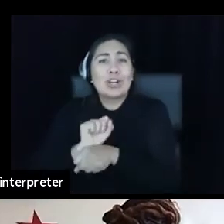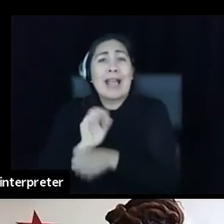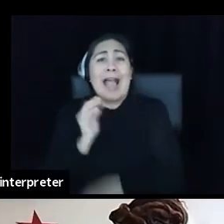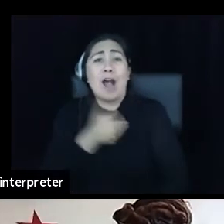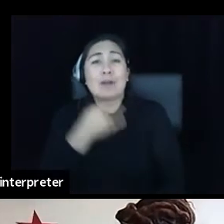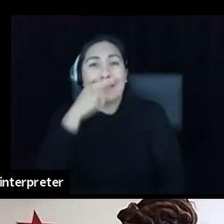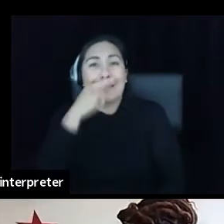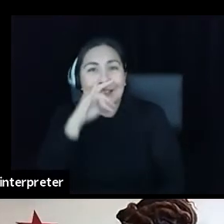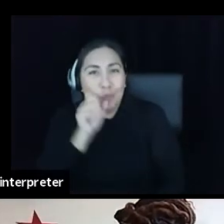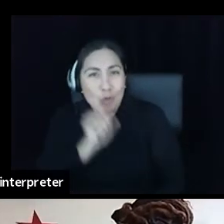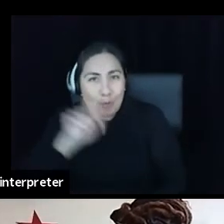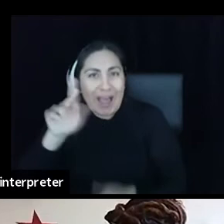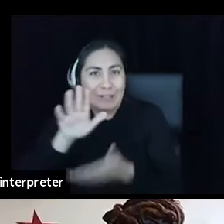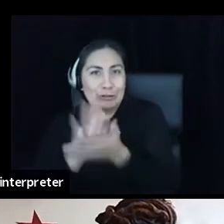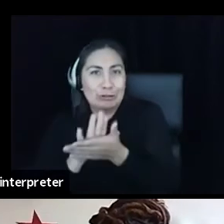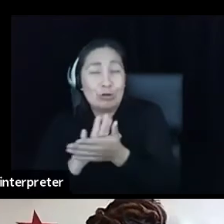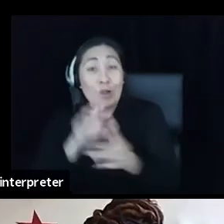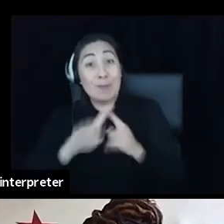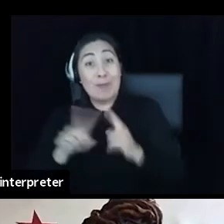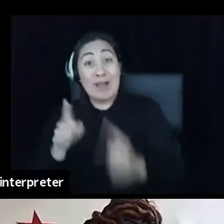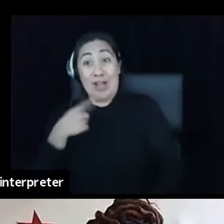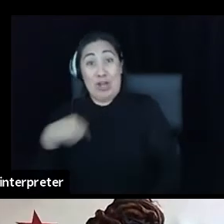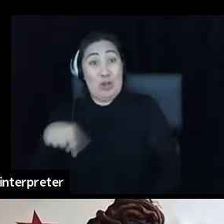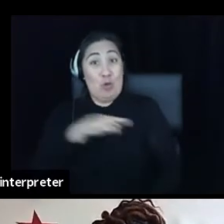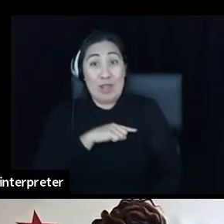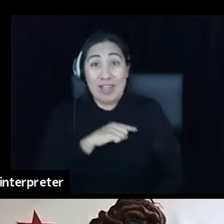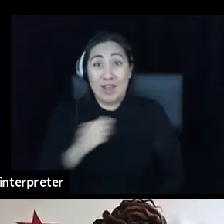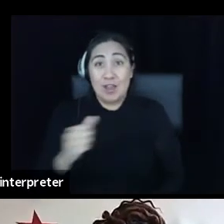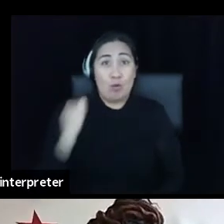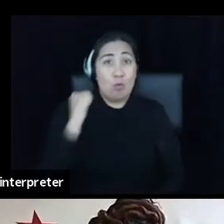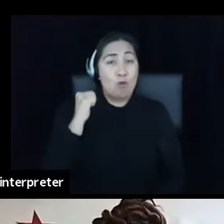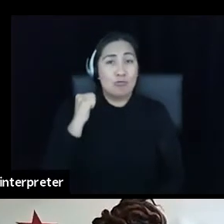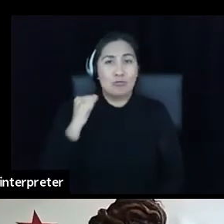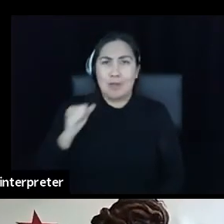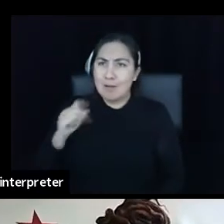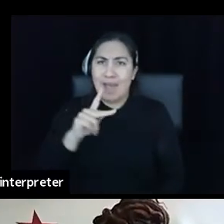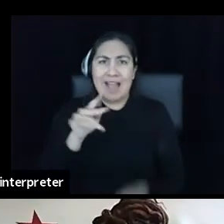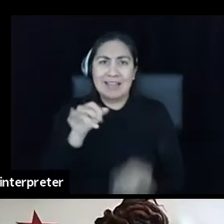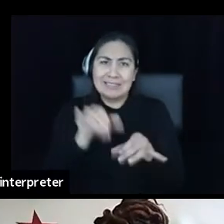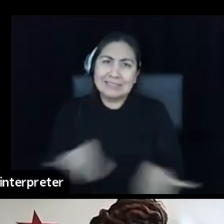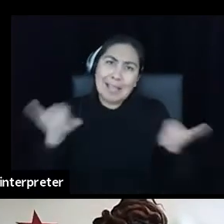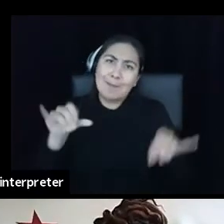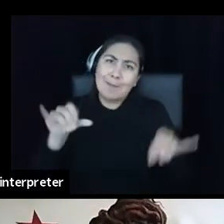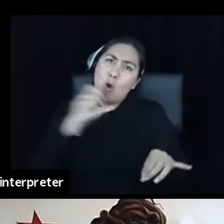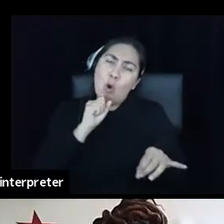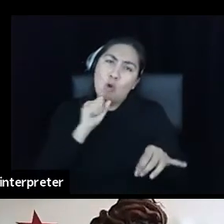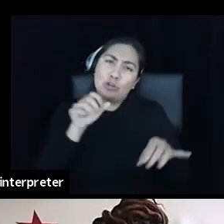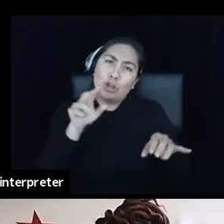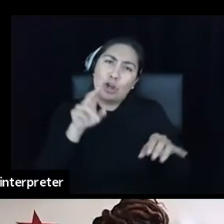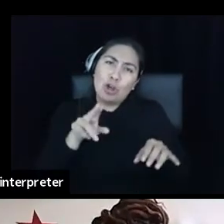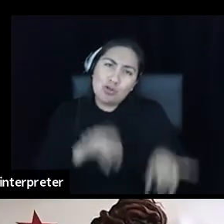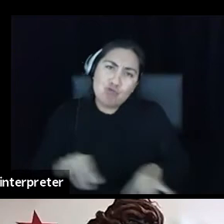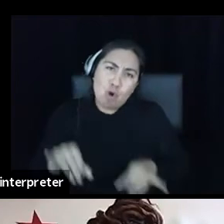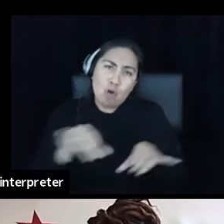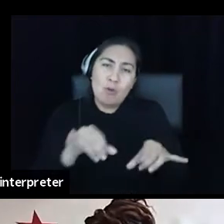school, but we are not going back to the old normal. We will be better.